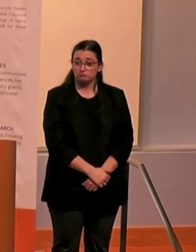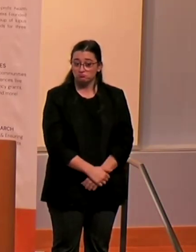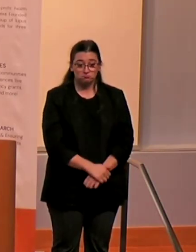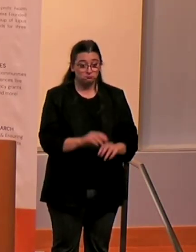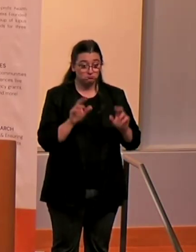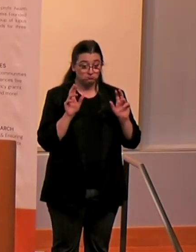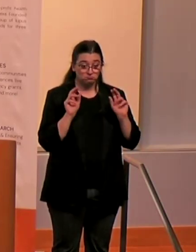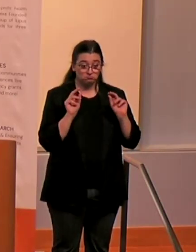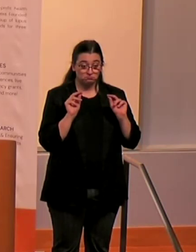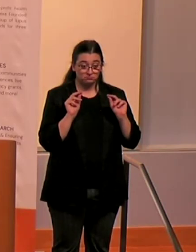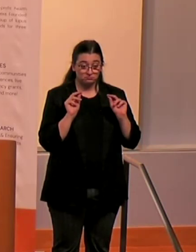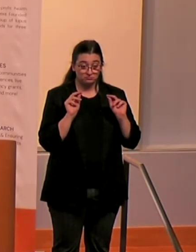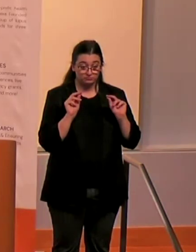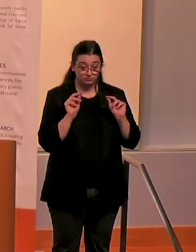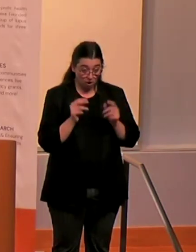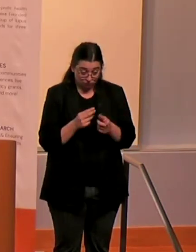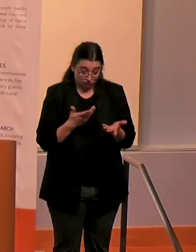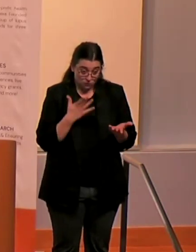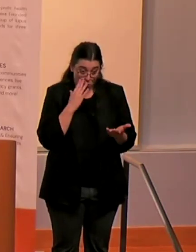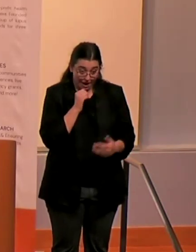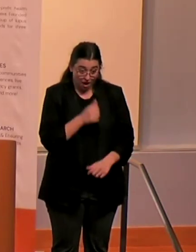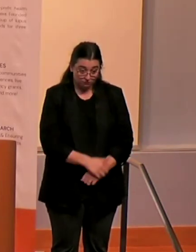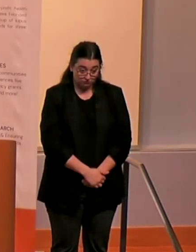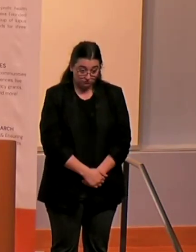No? Oh, one more.